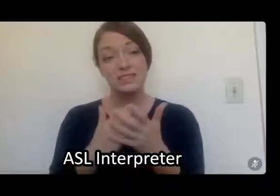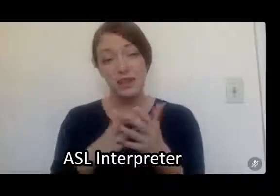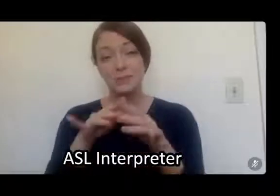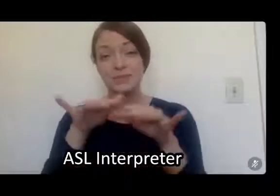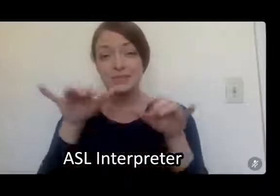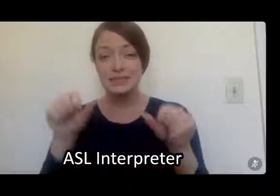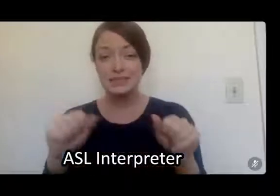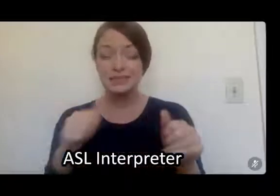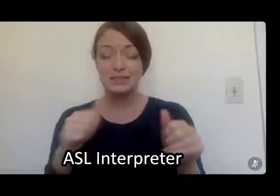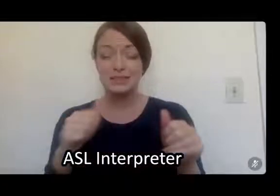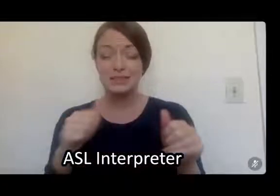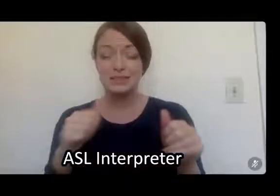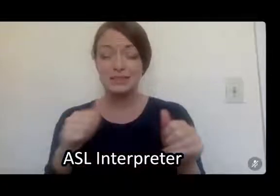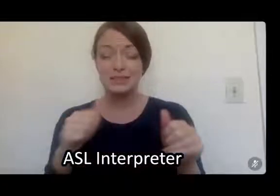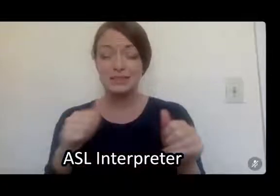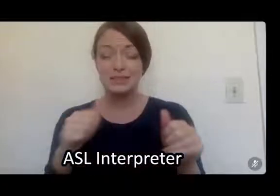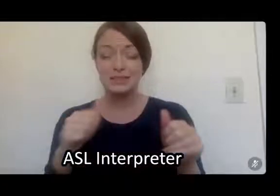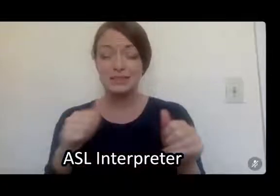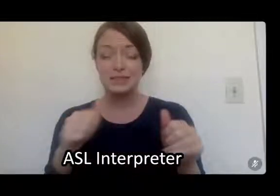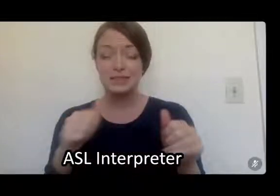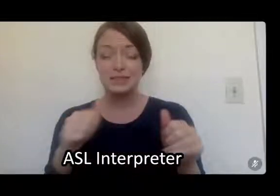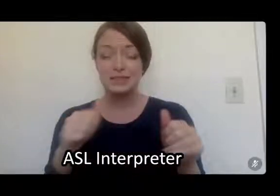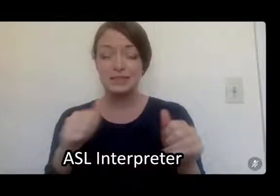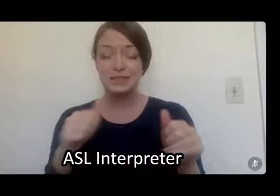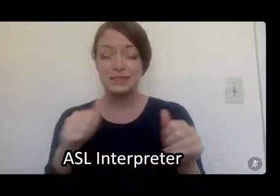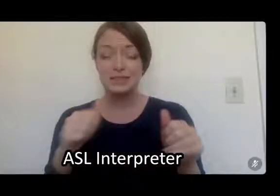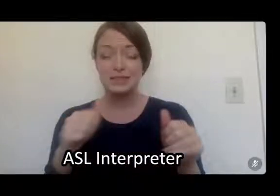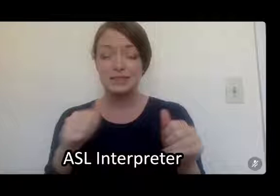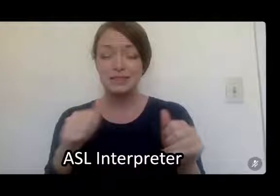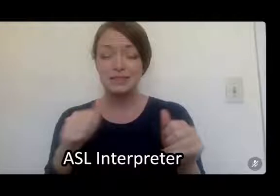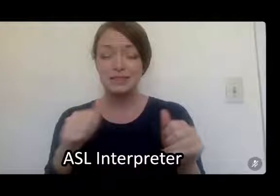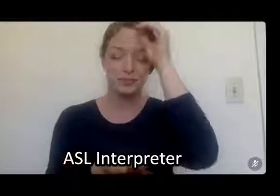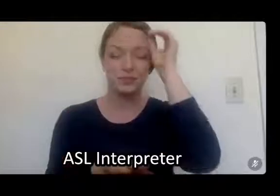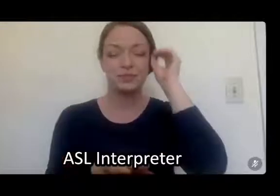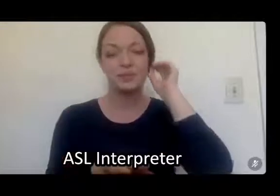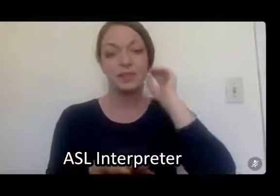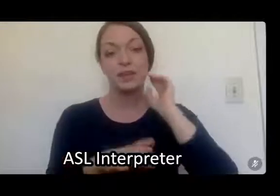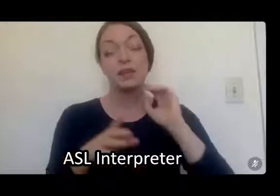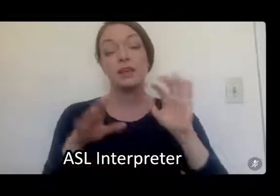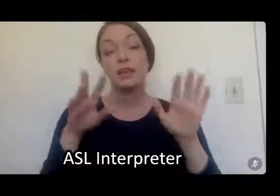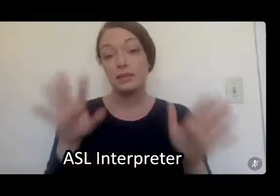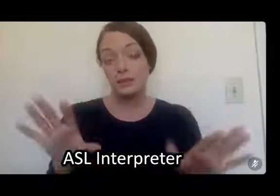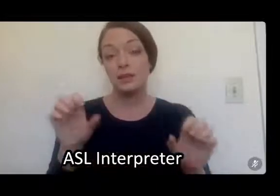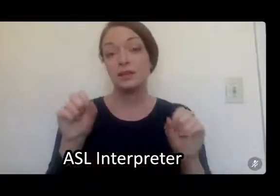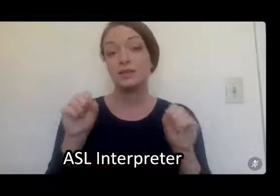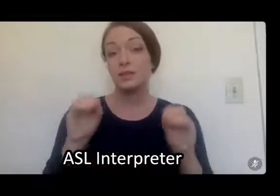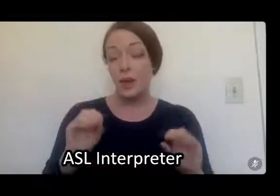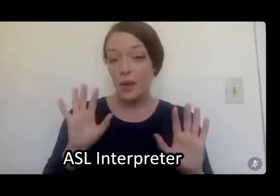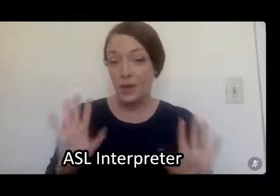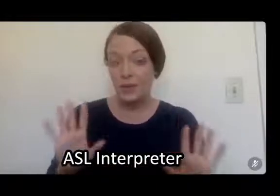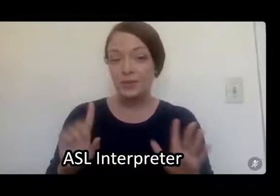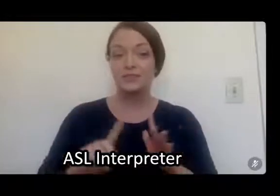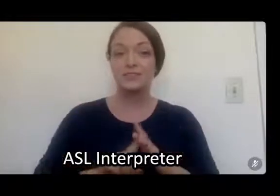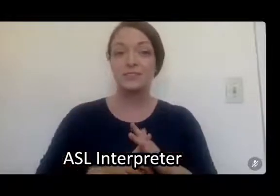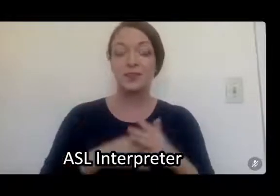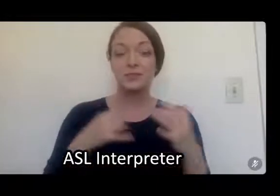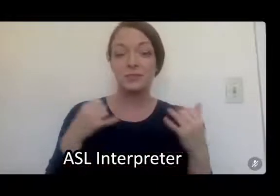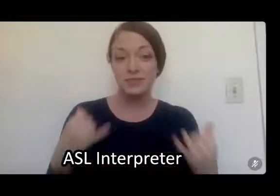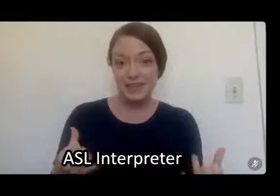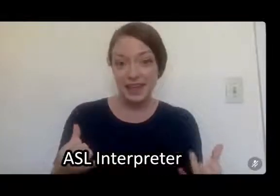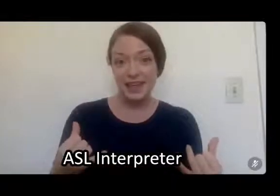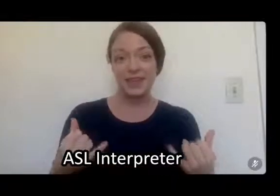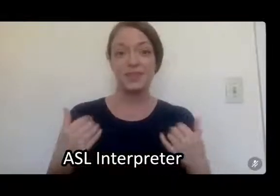it's not fully accessible and we have a lot of trouble. So, as of today, we officially have